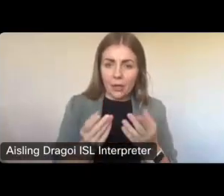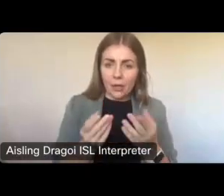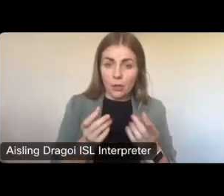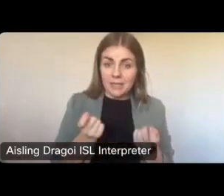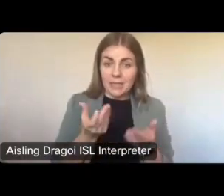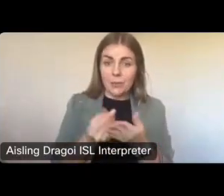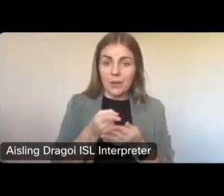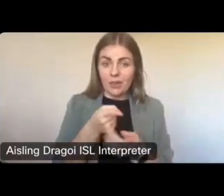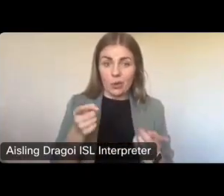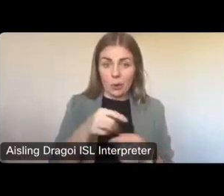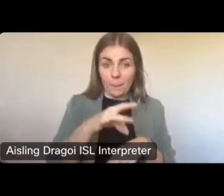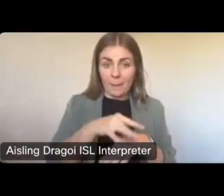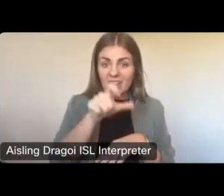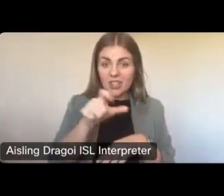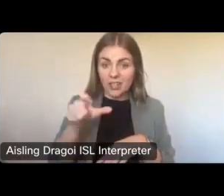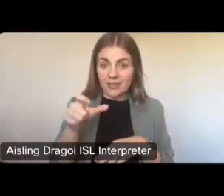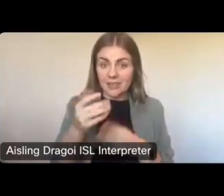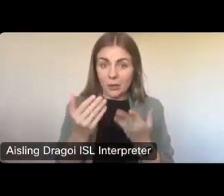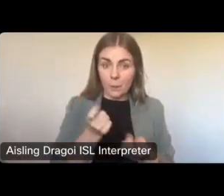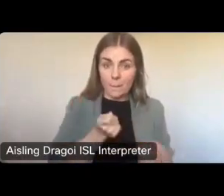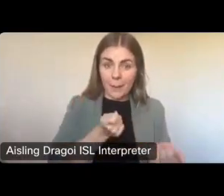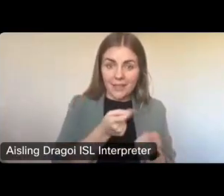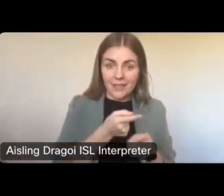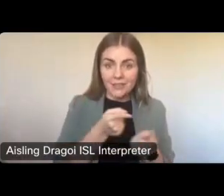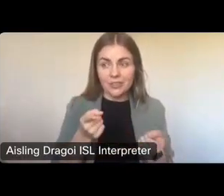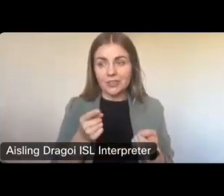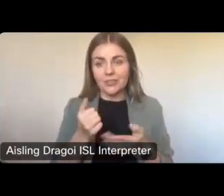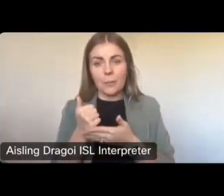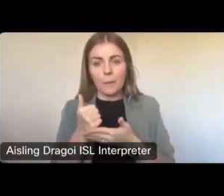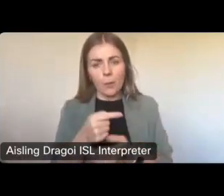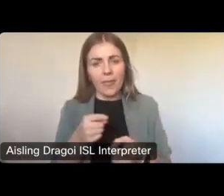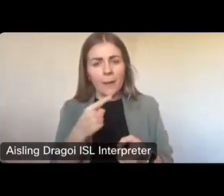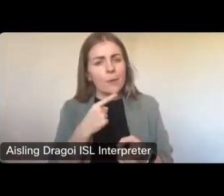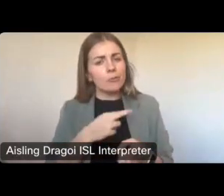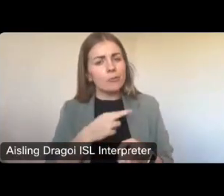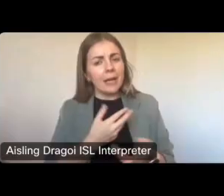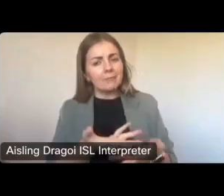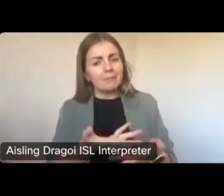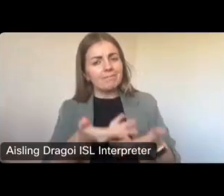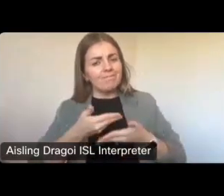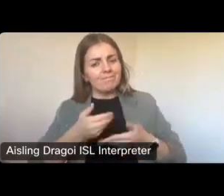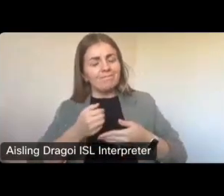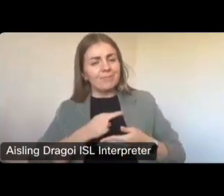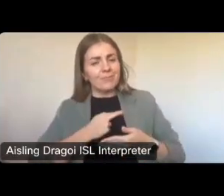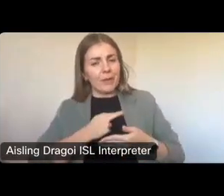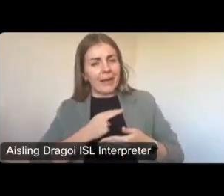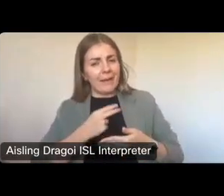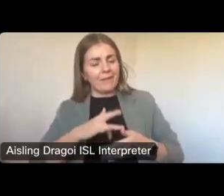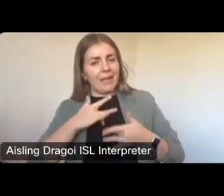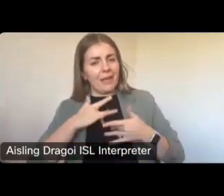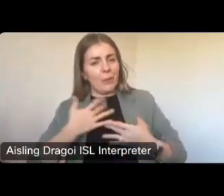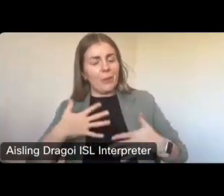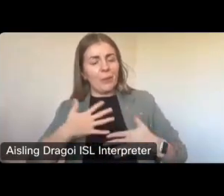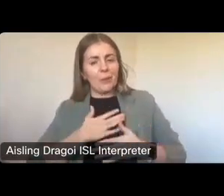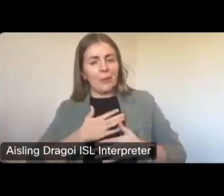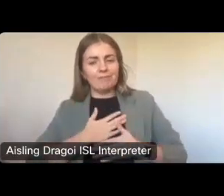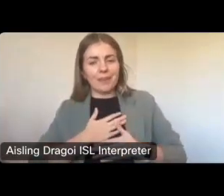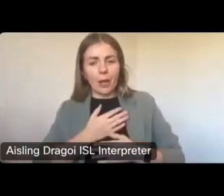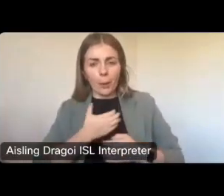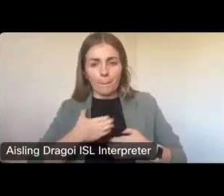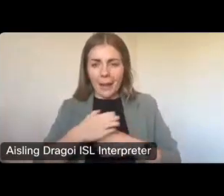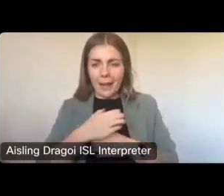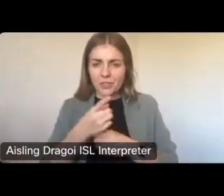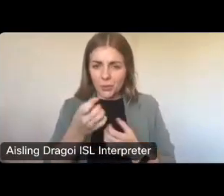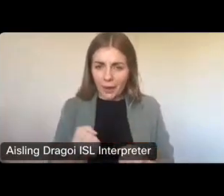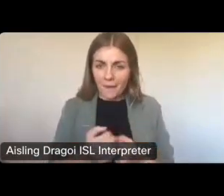and manage them and support them. But you do come across as very compassionate, which is really encouraging. And I think I just reply to